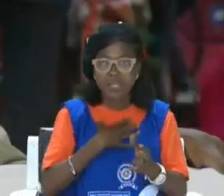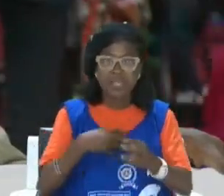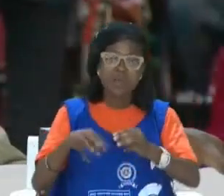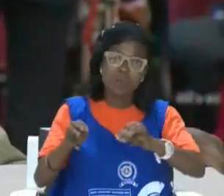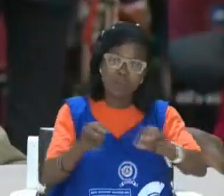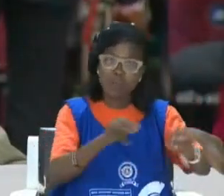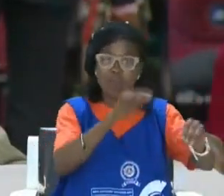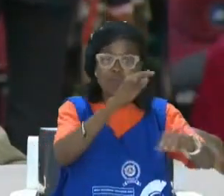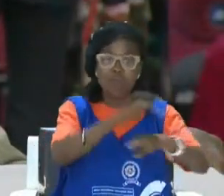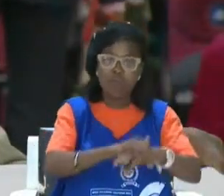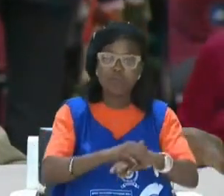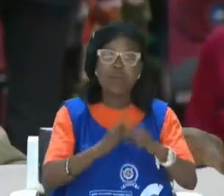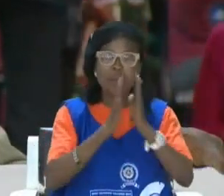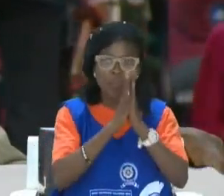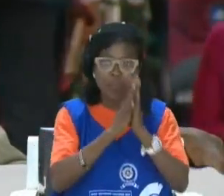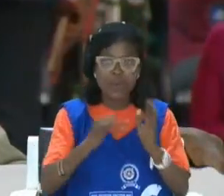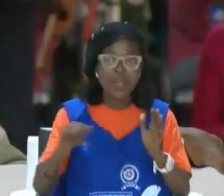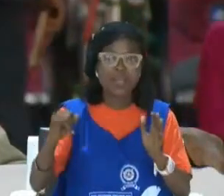praying